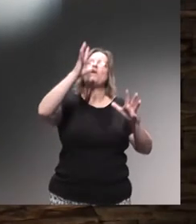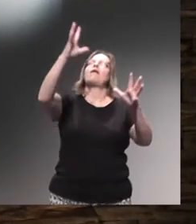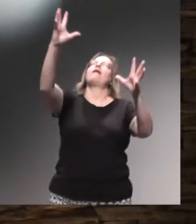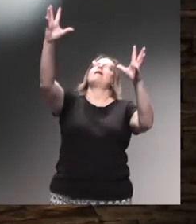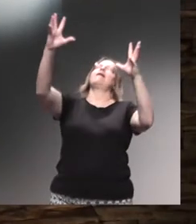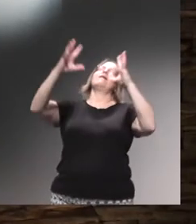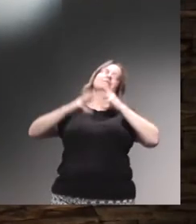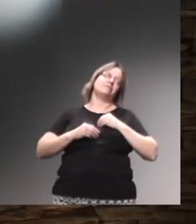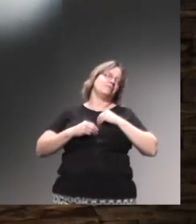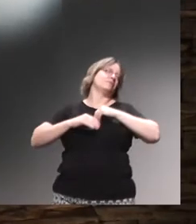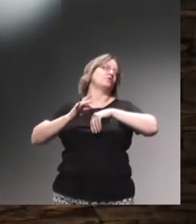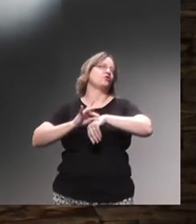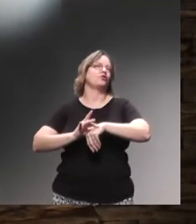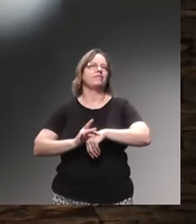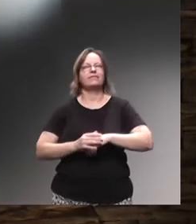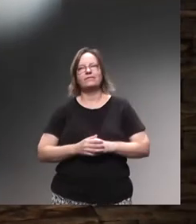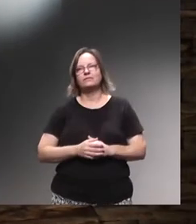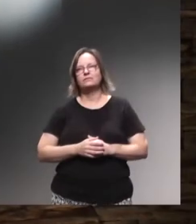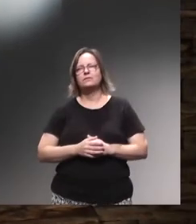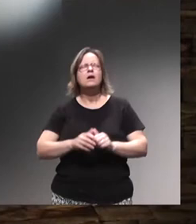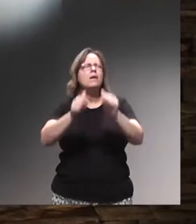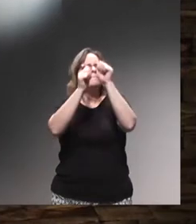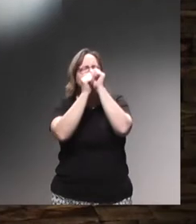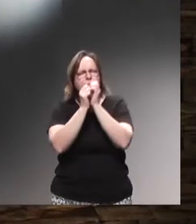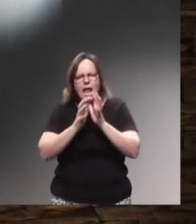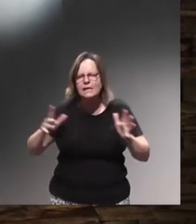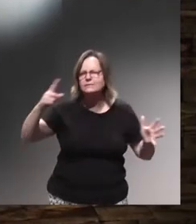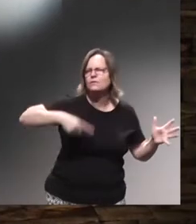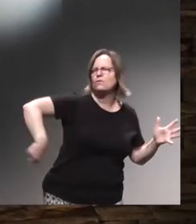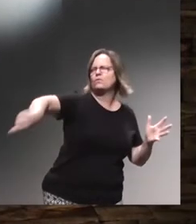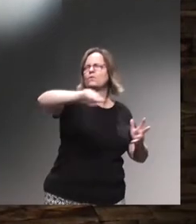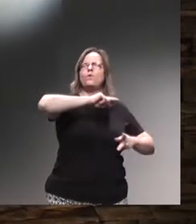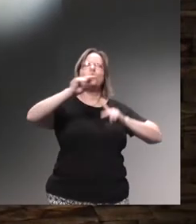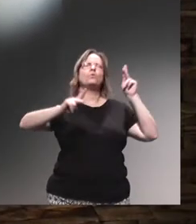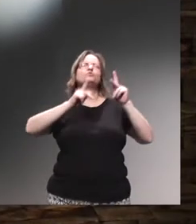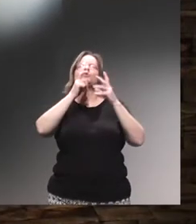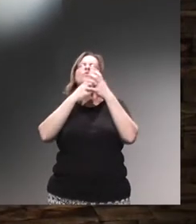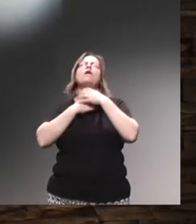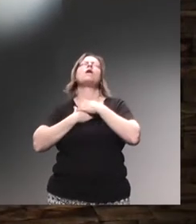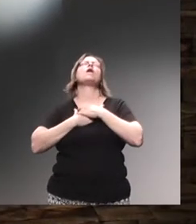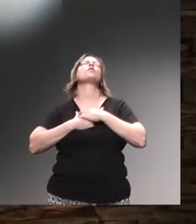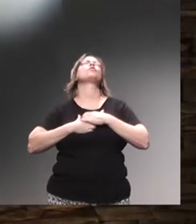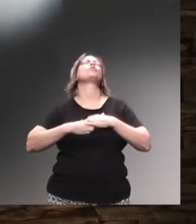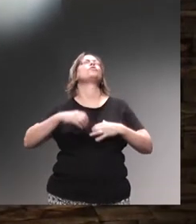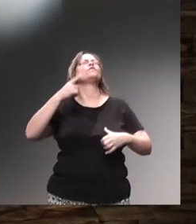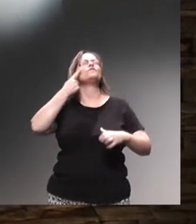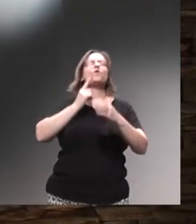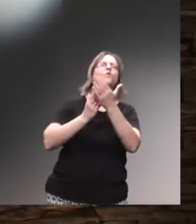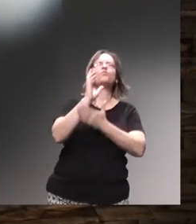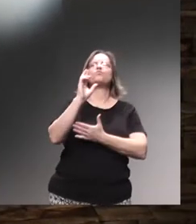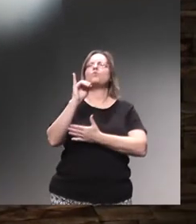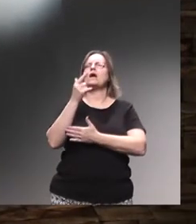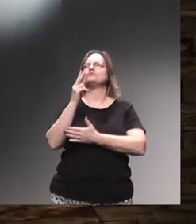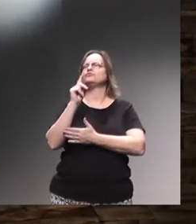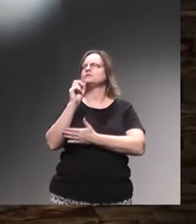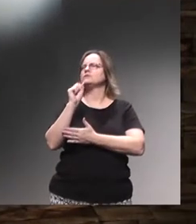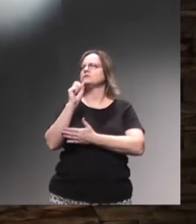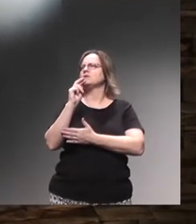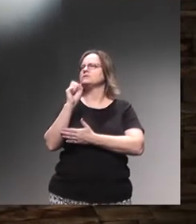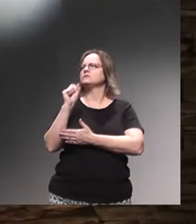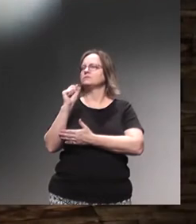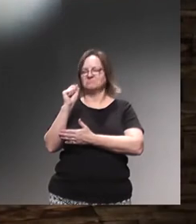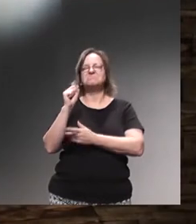Blessed are those who hunger and thirst for righteousness, for they will be fulfilled."